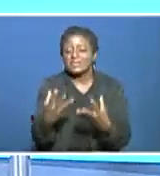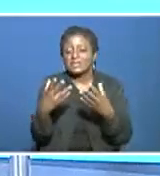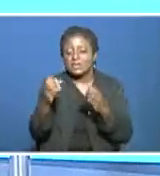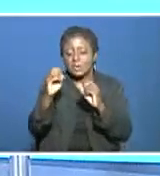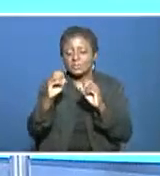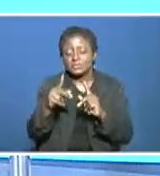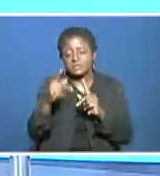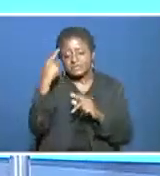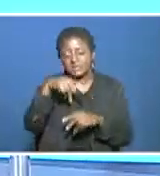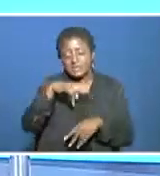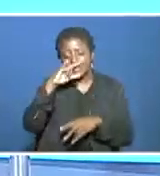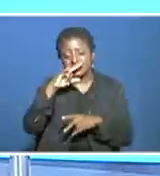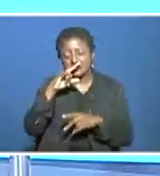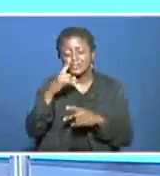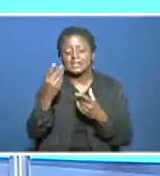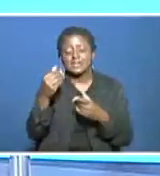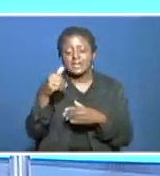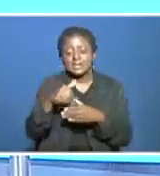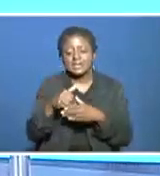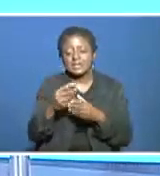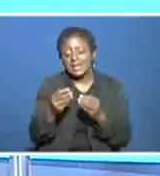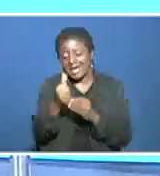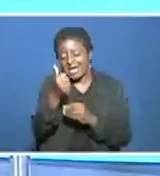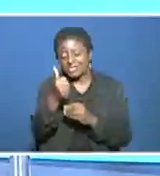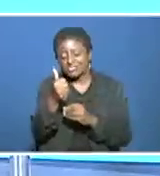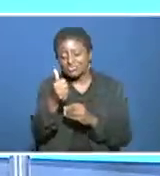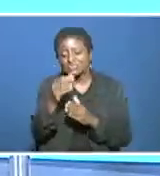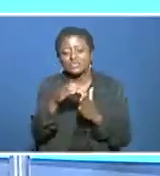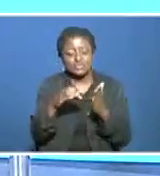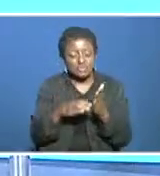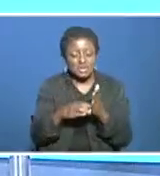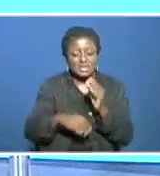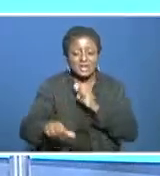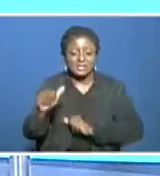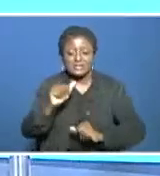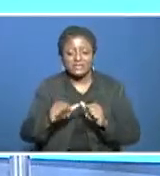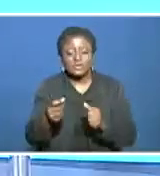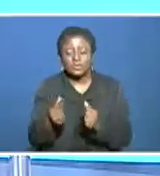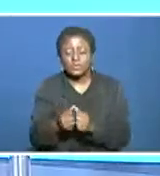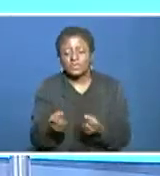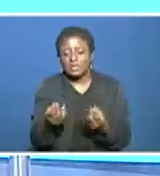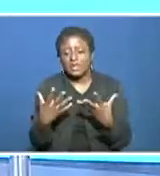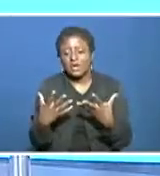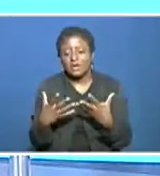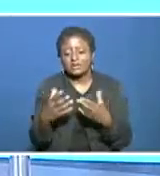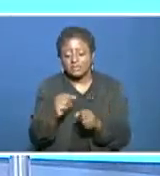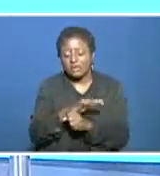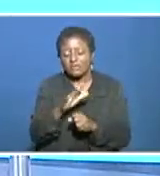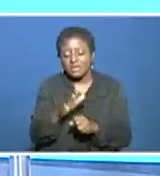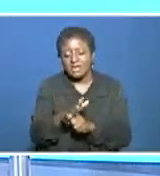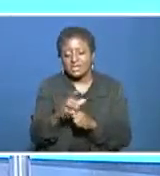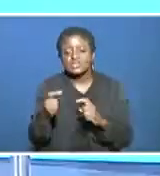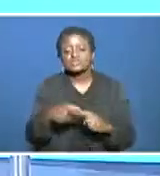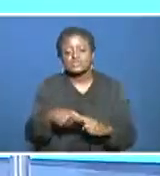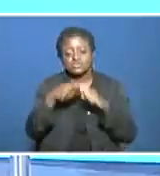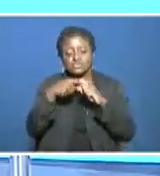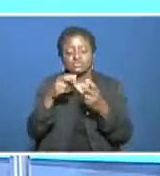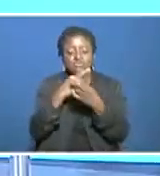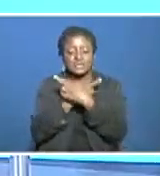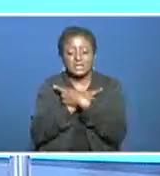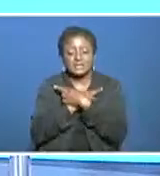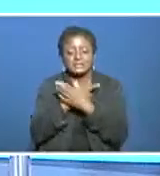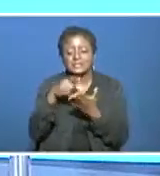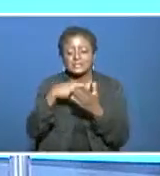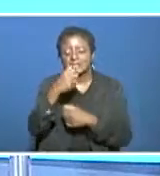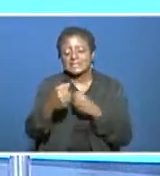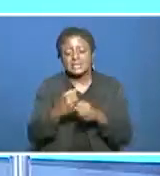for kids to engage in extracurricular activities, and with much of the COVID-19 restrictions relaxed, this year summer fun will